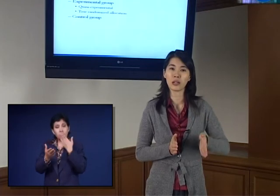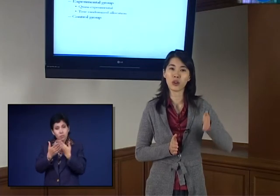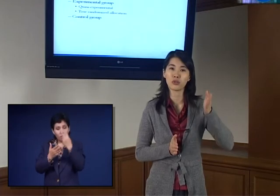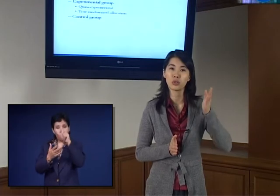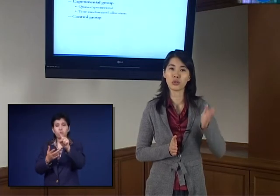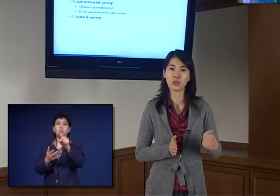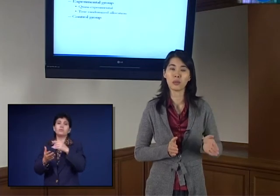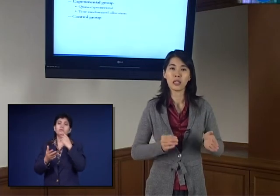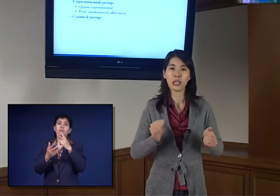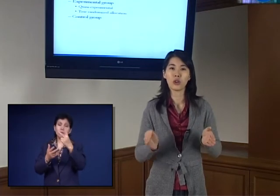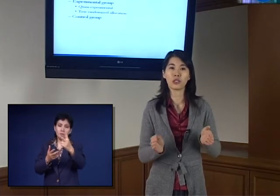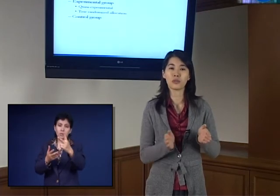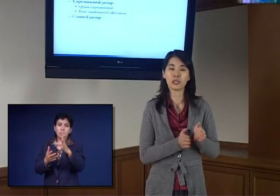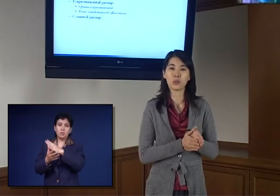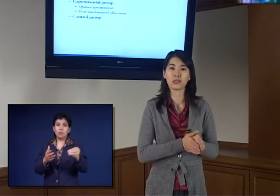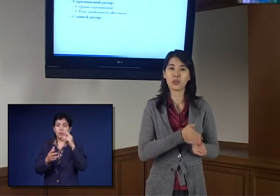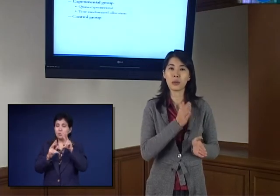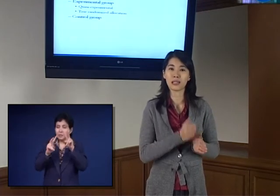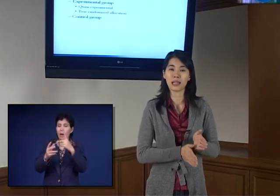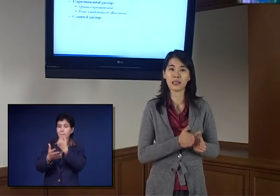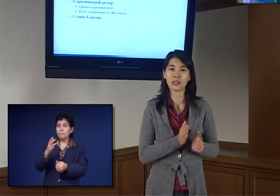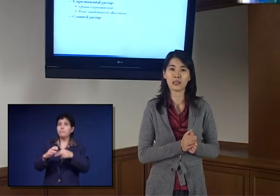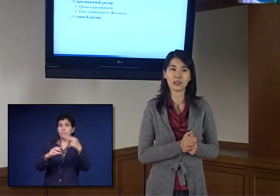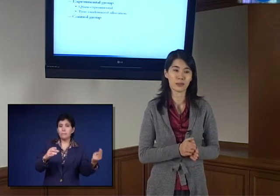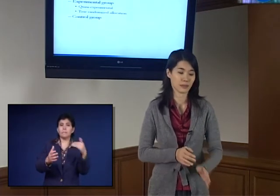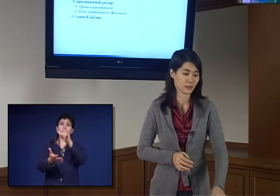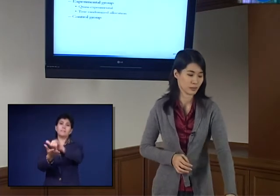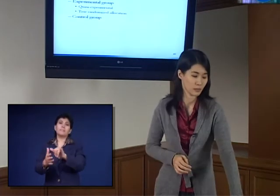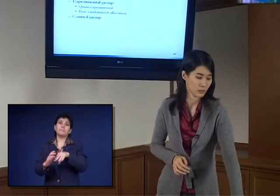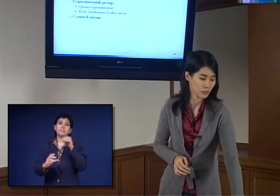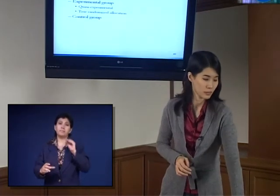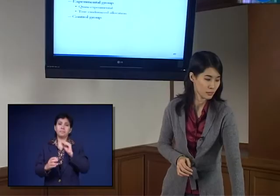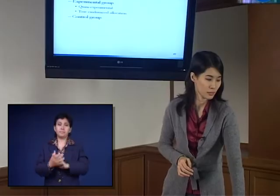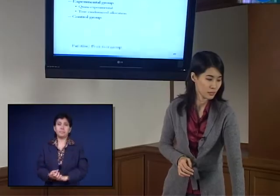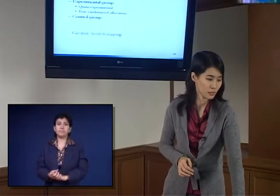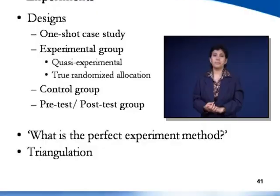put a control group in order to see what your baseline is.